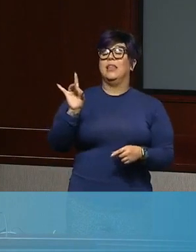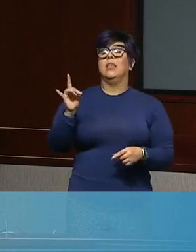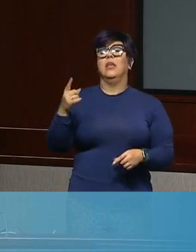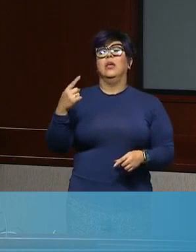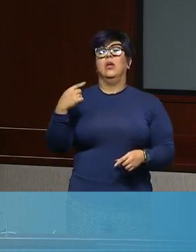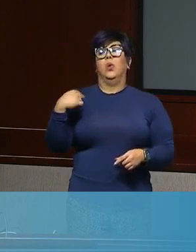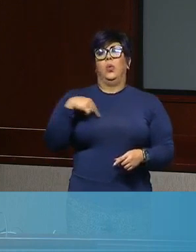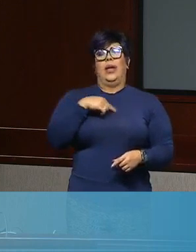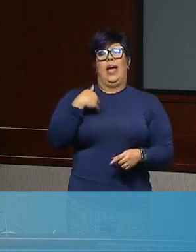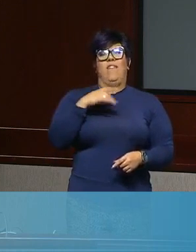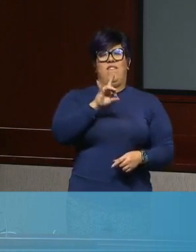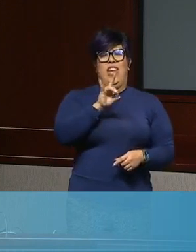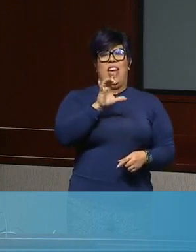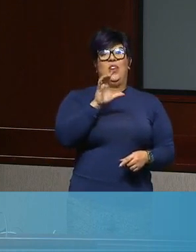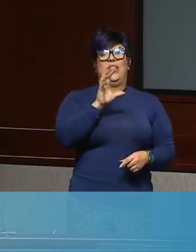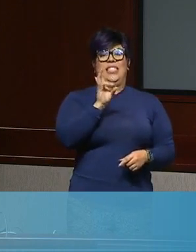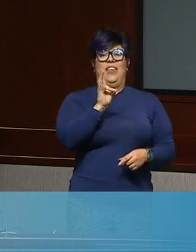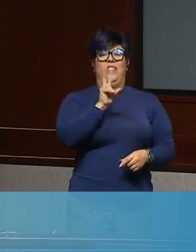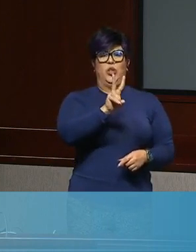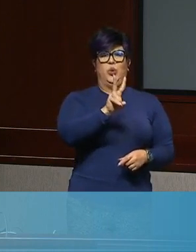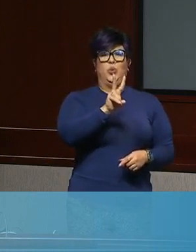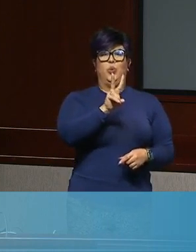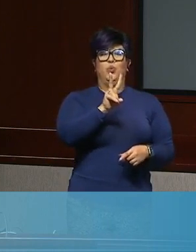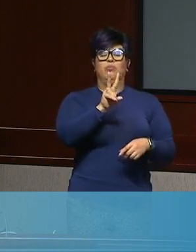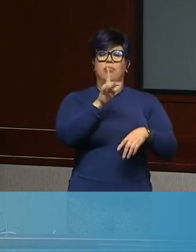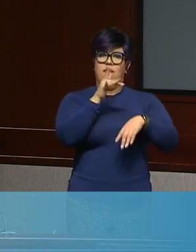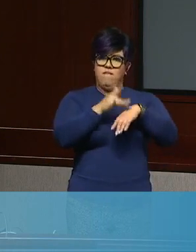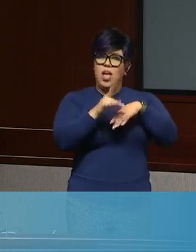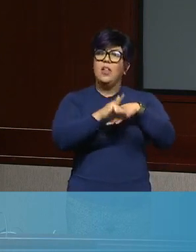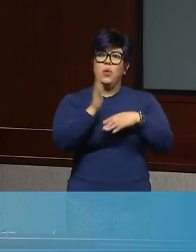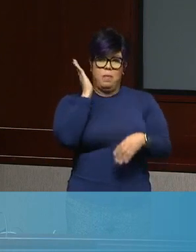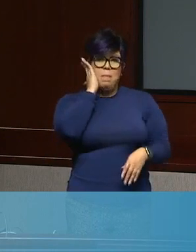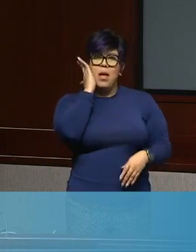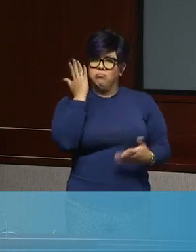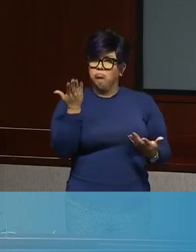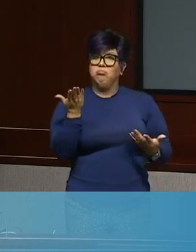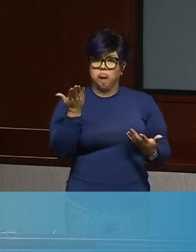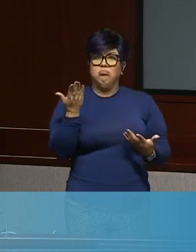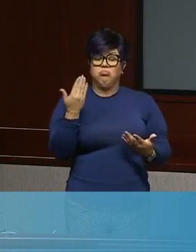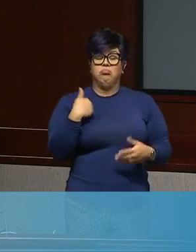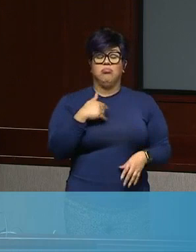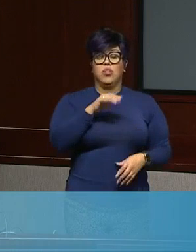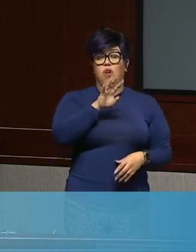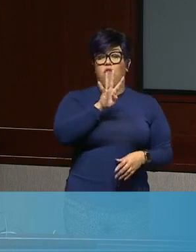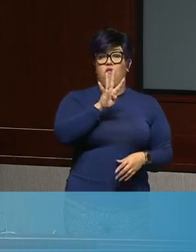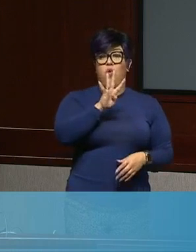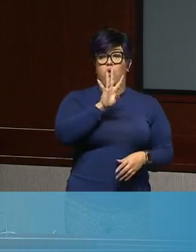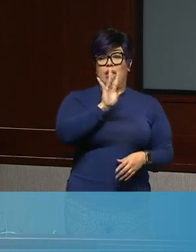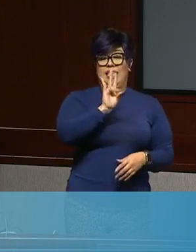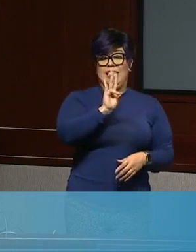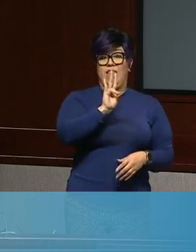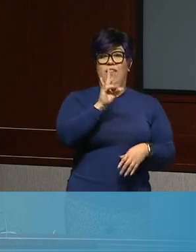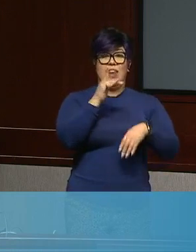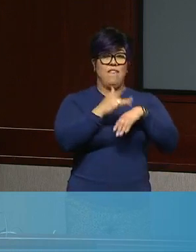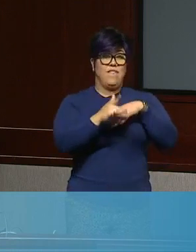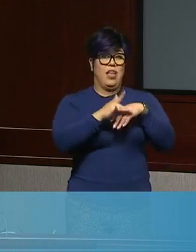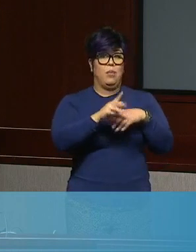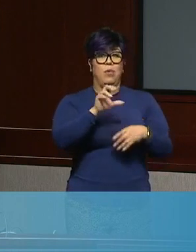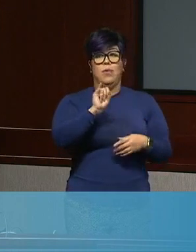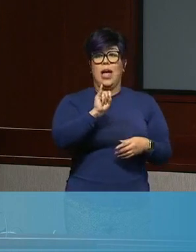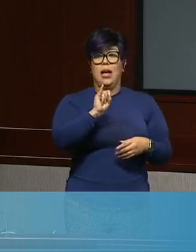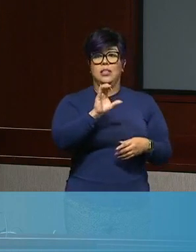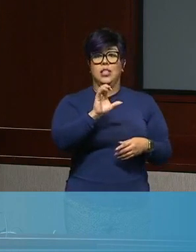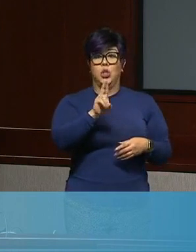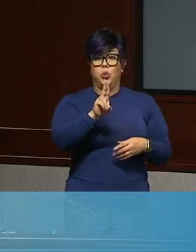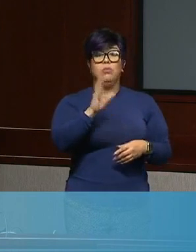show 872 available beds. We show 47 available ICU